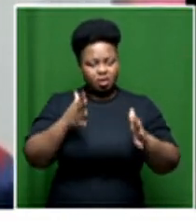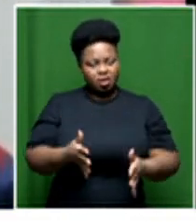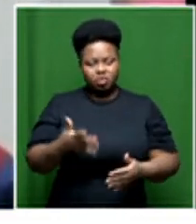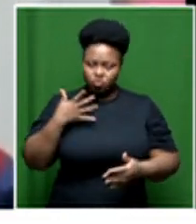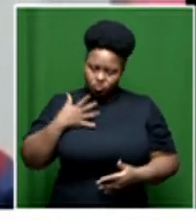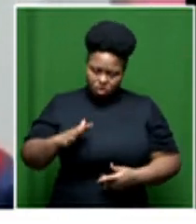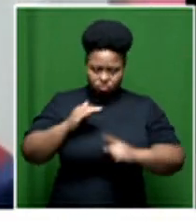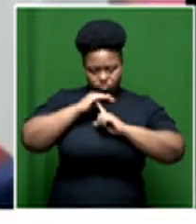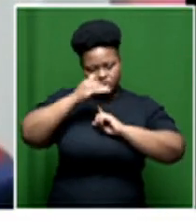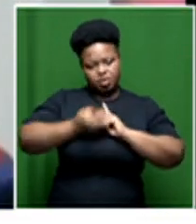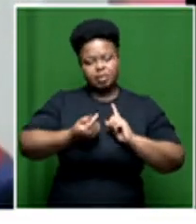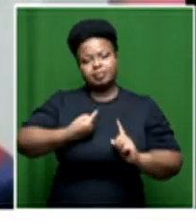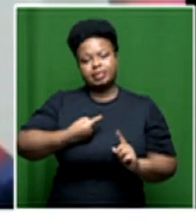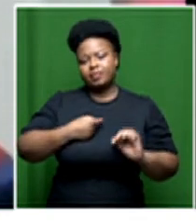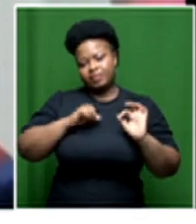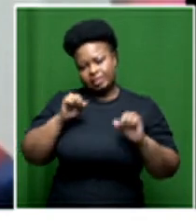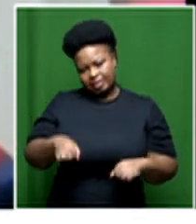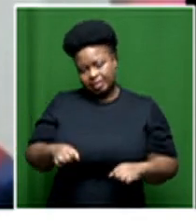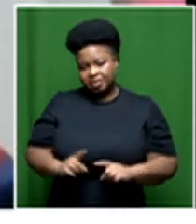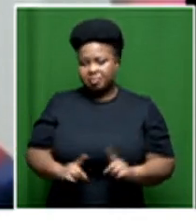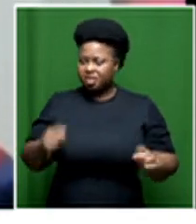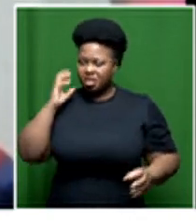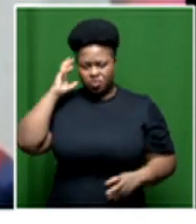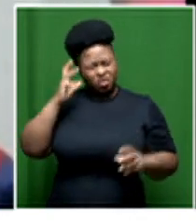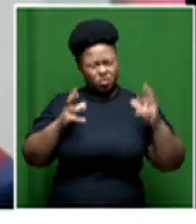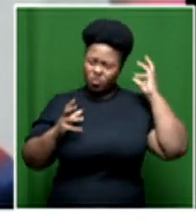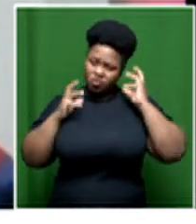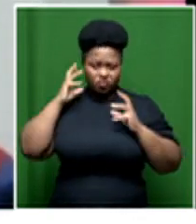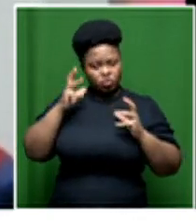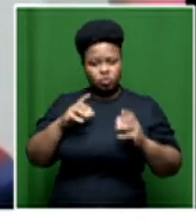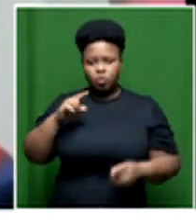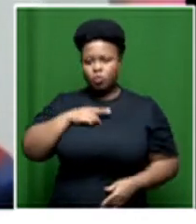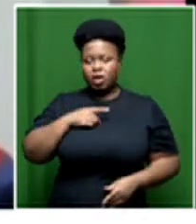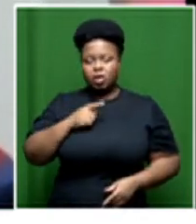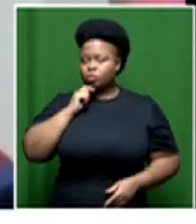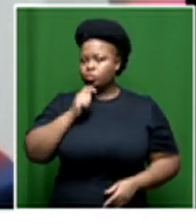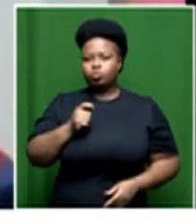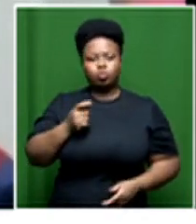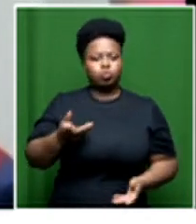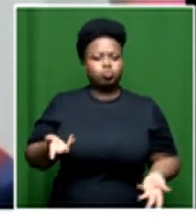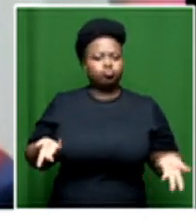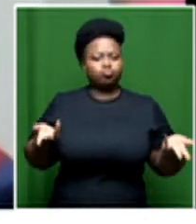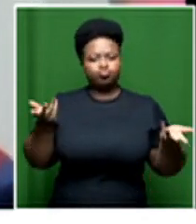of protection, but they get confused by these deliberate and conscious